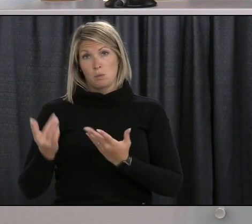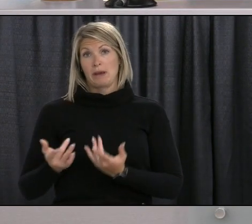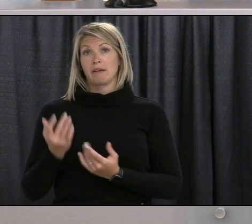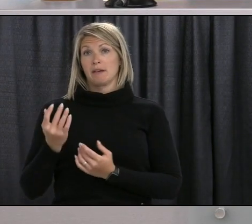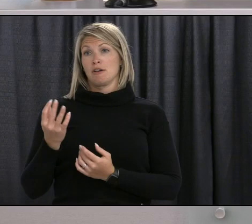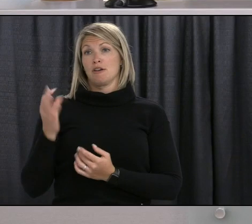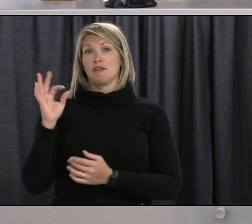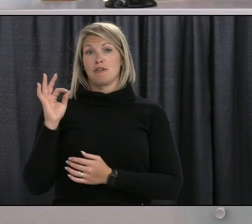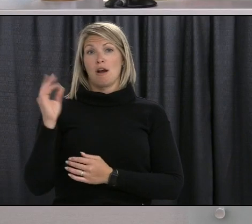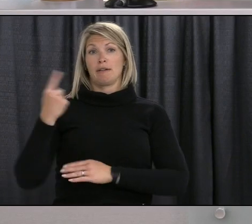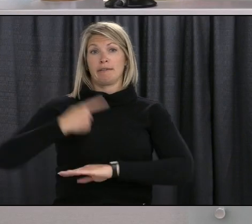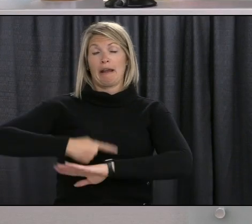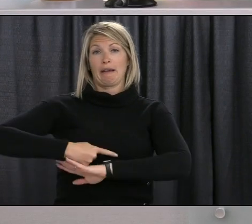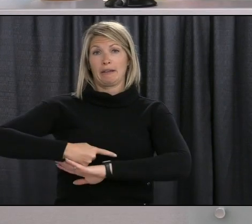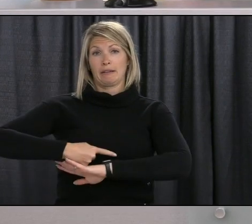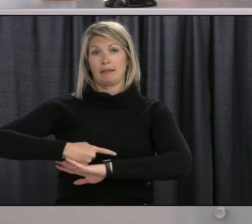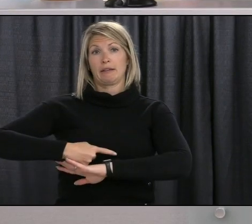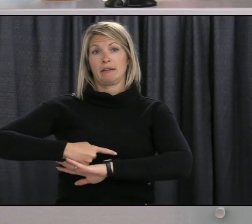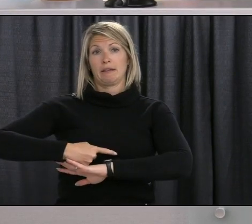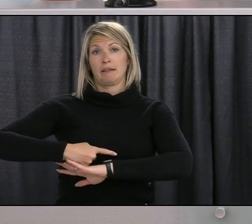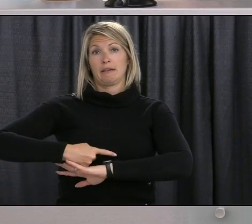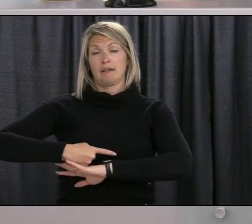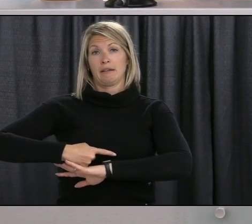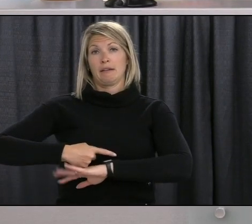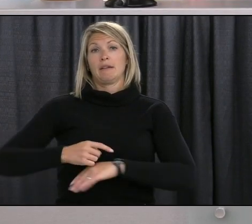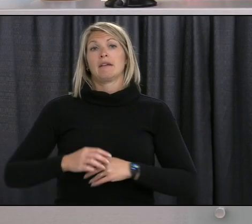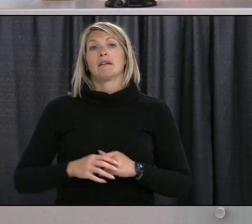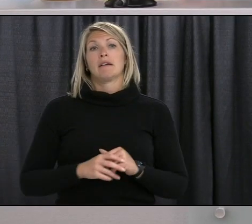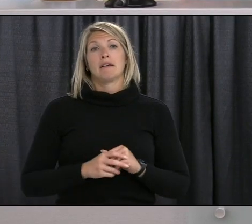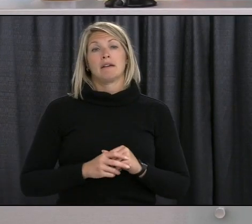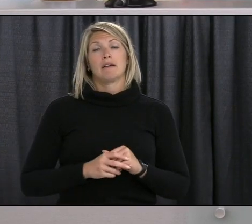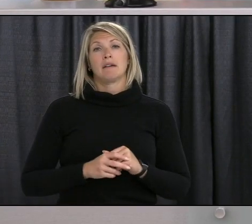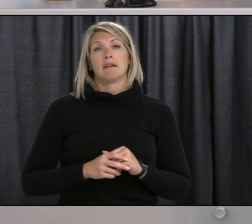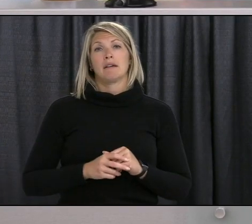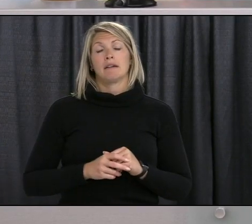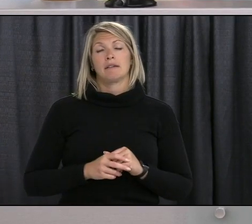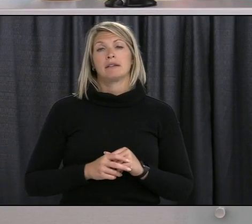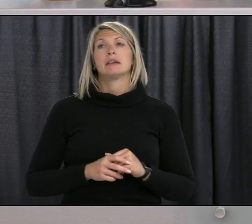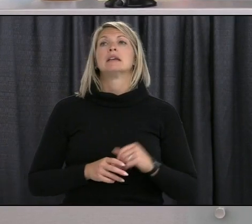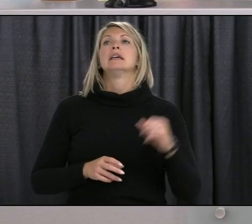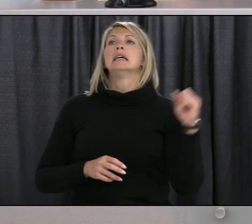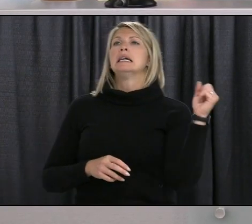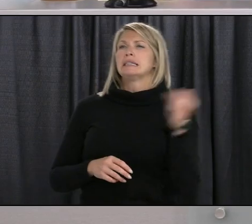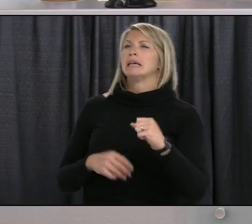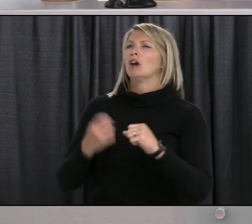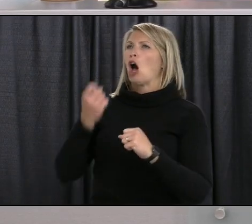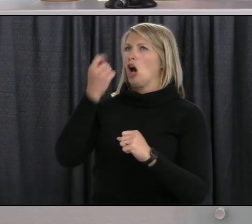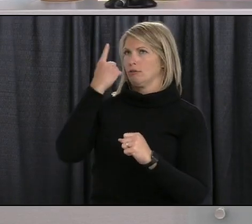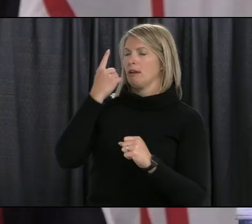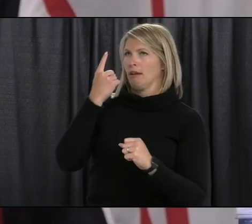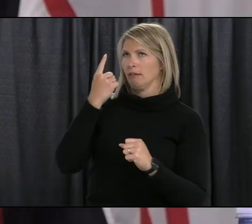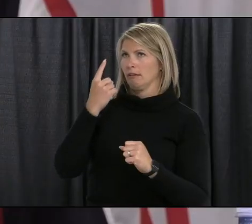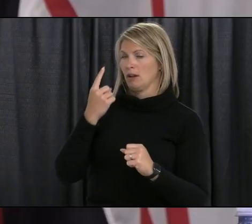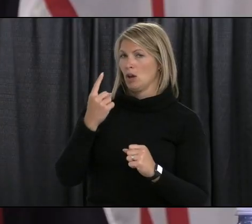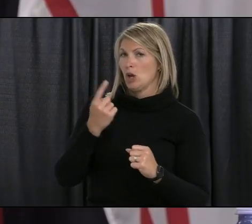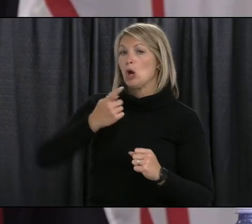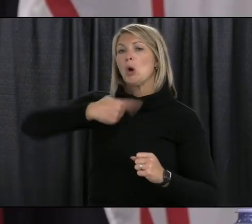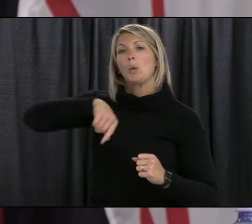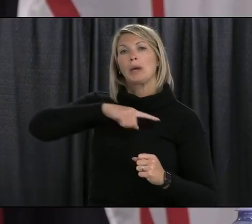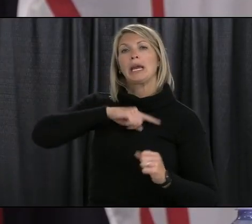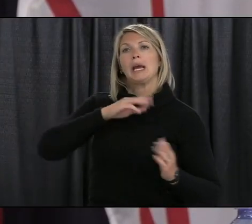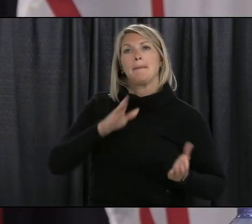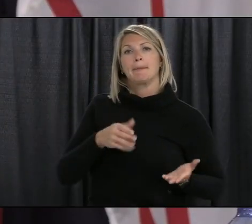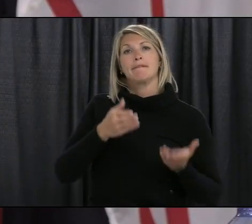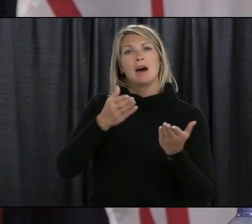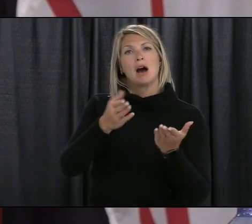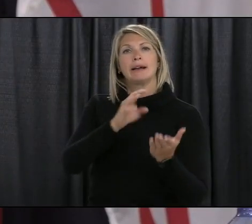Yeah, the the benchmark test, the benchmark that we have given Eastern Health are the ones I have given